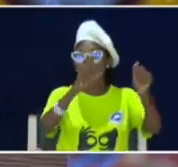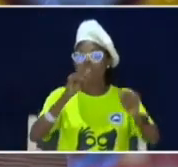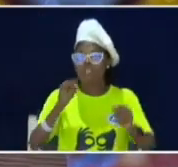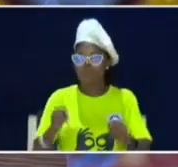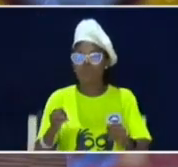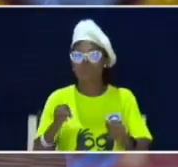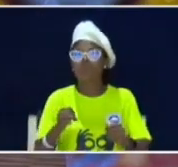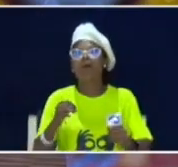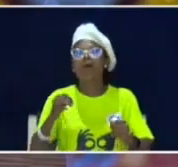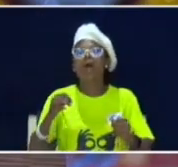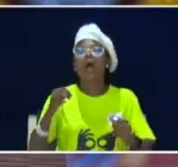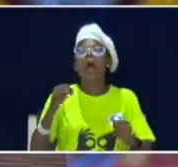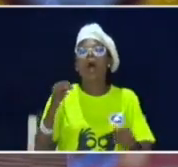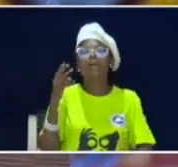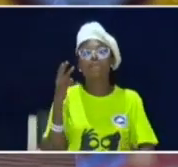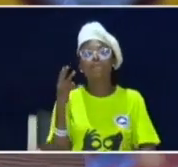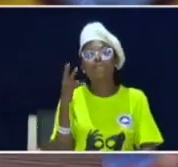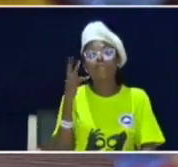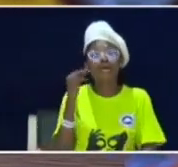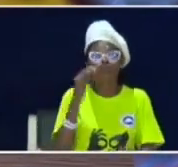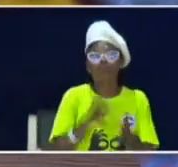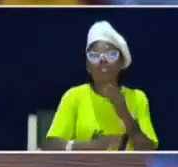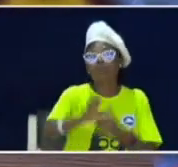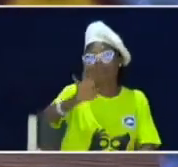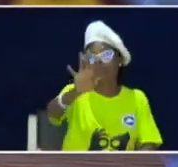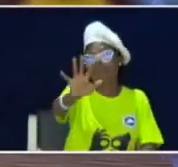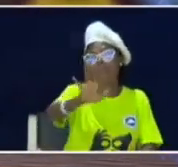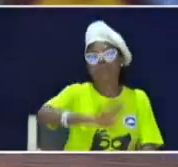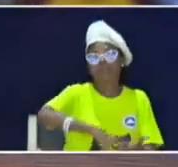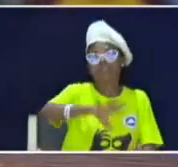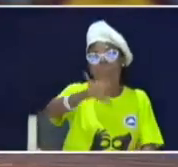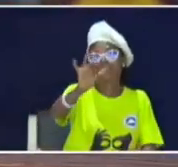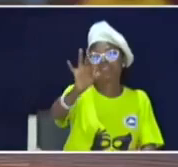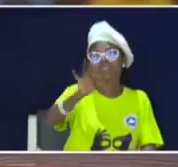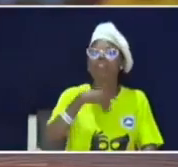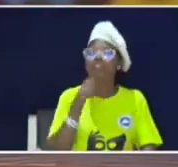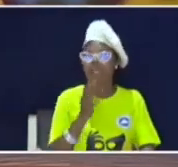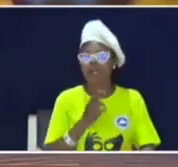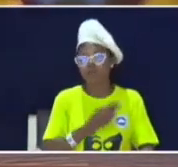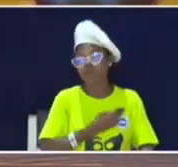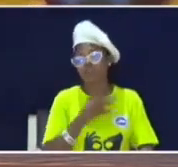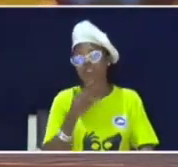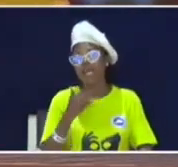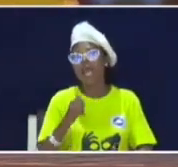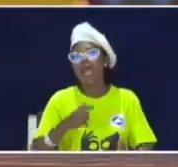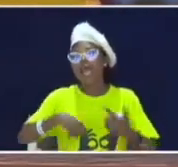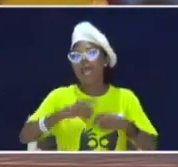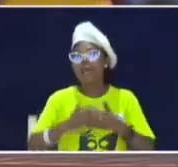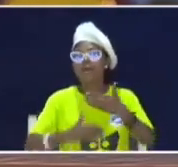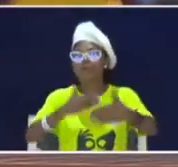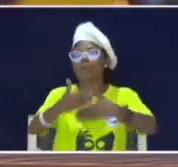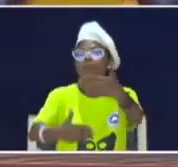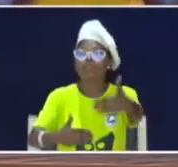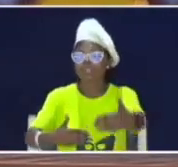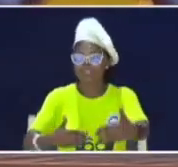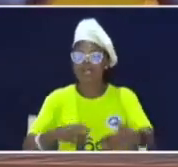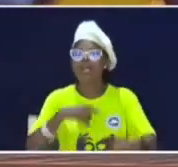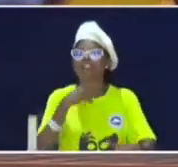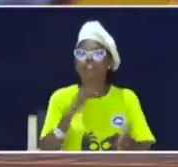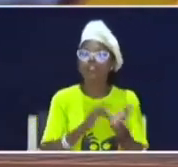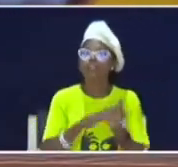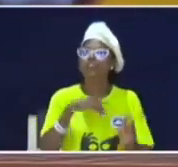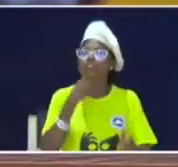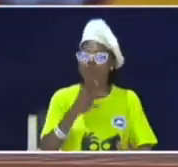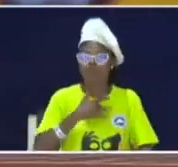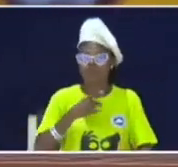19. Matthew chapter 4 verse 19. Begin to tell us about the making process. Jesus told Peter, follow me